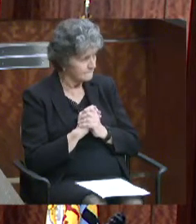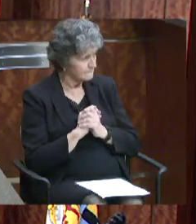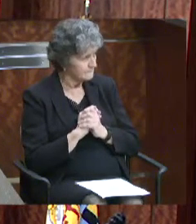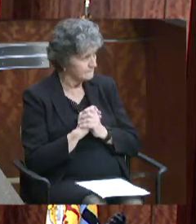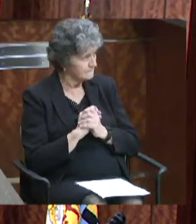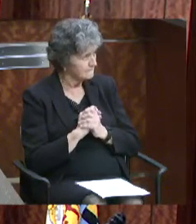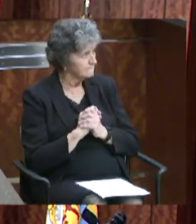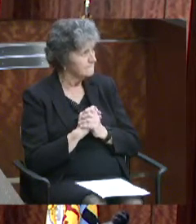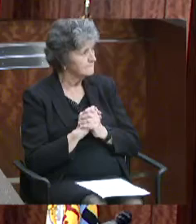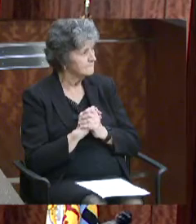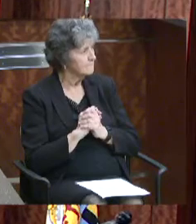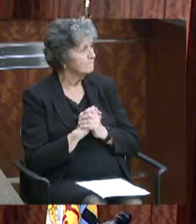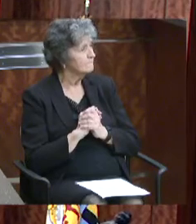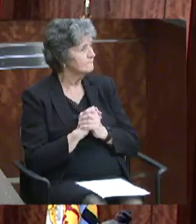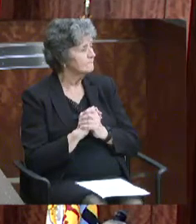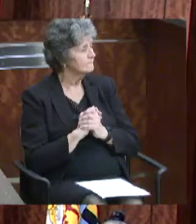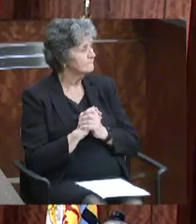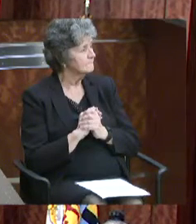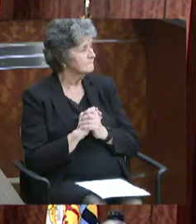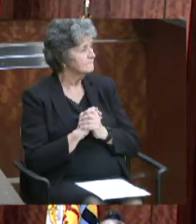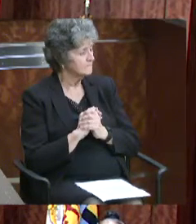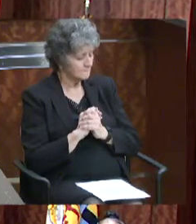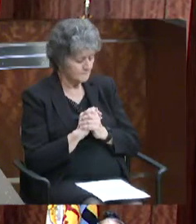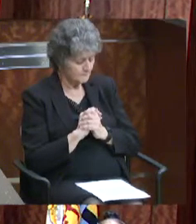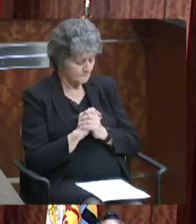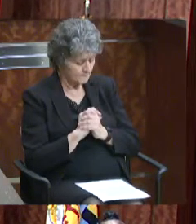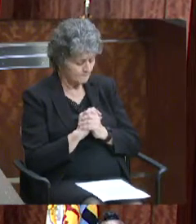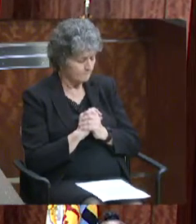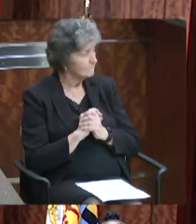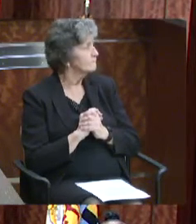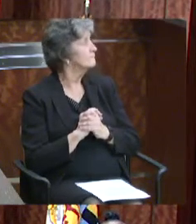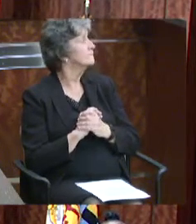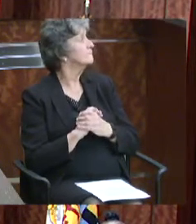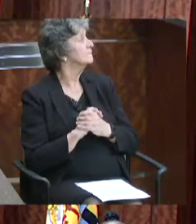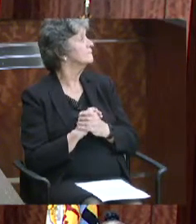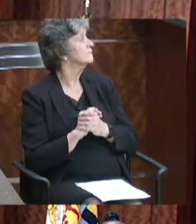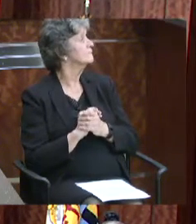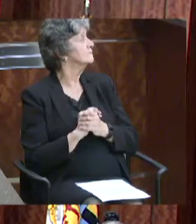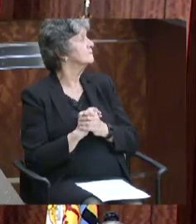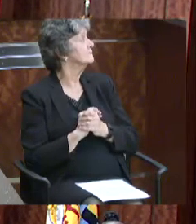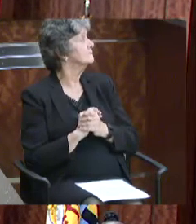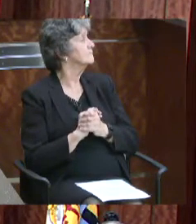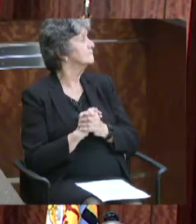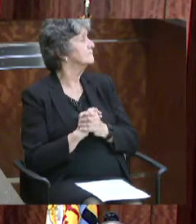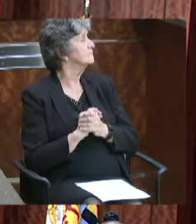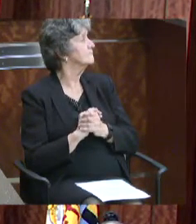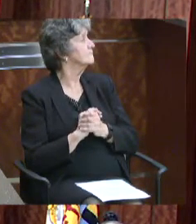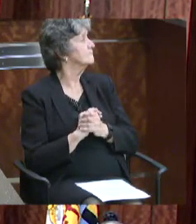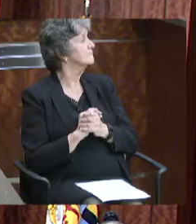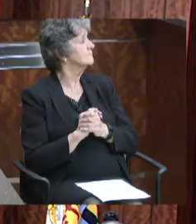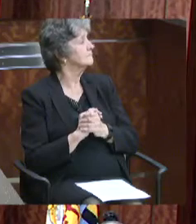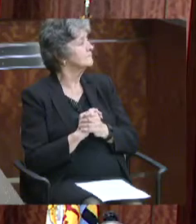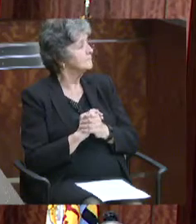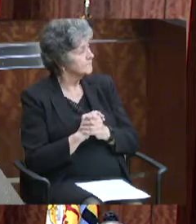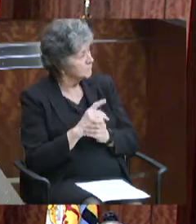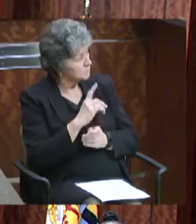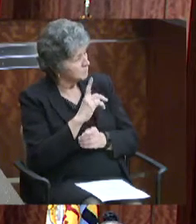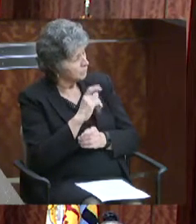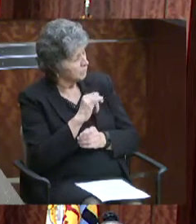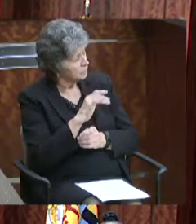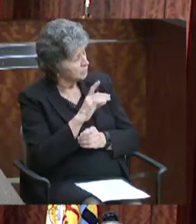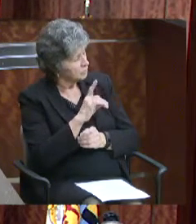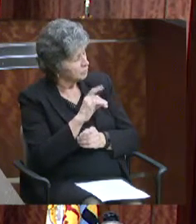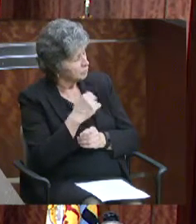I'm sorry, what? We have the three. It's that, the four of us are, is that enough? Yeah, it doesn't take a supermajority.